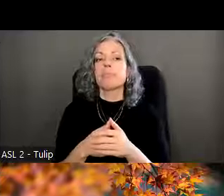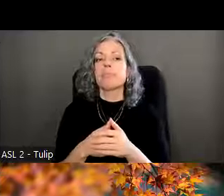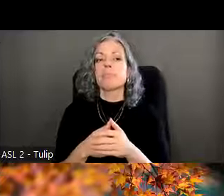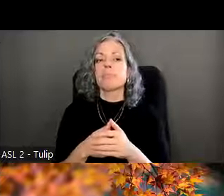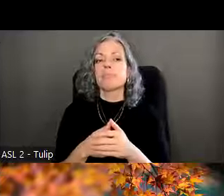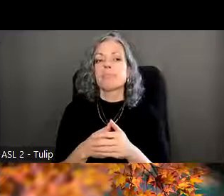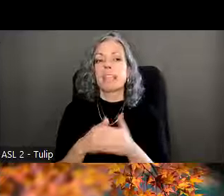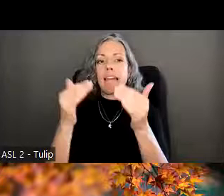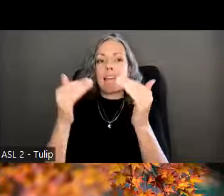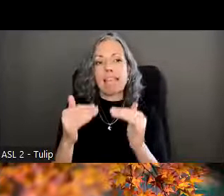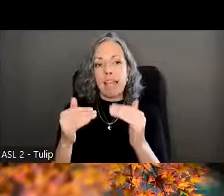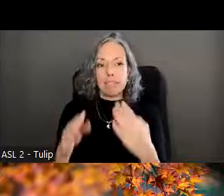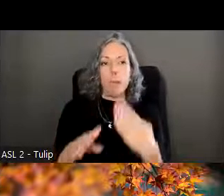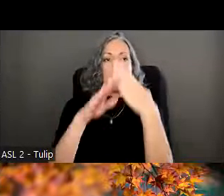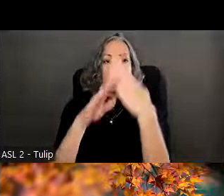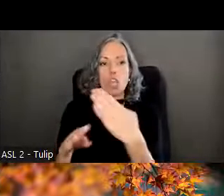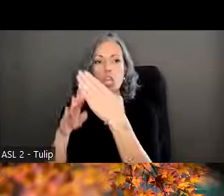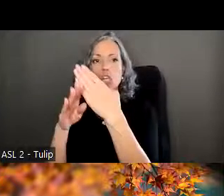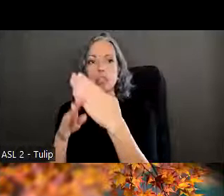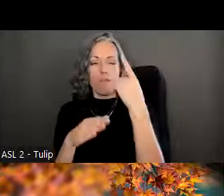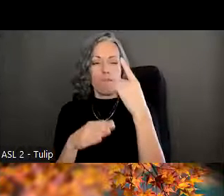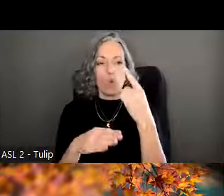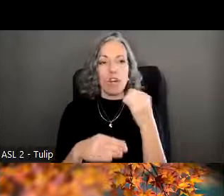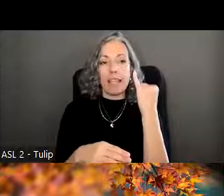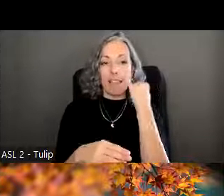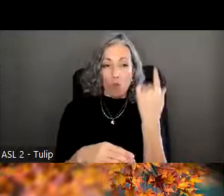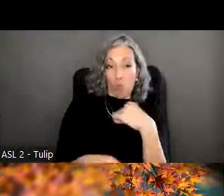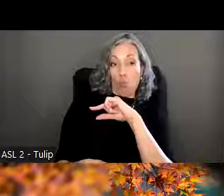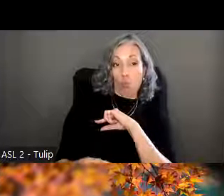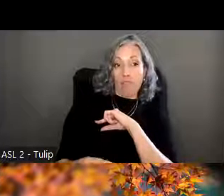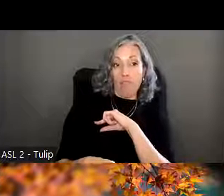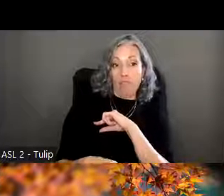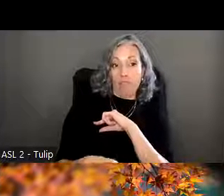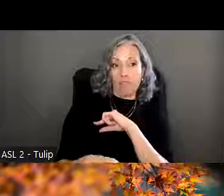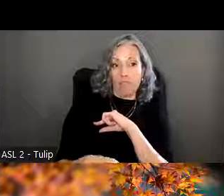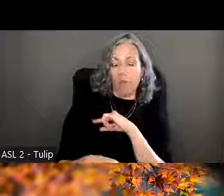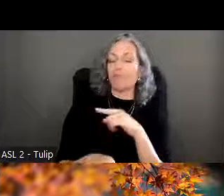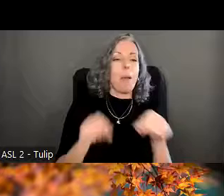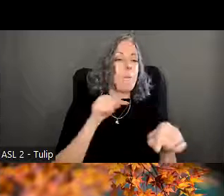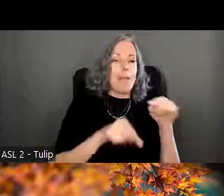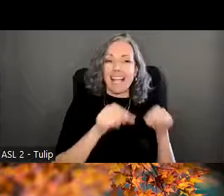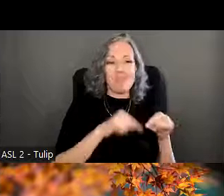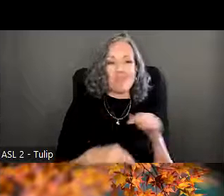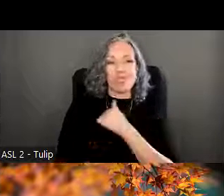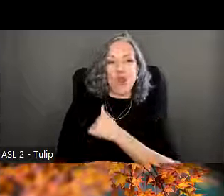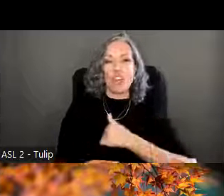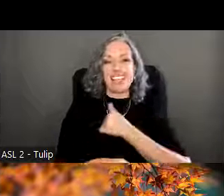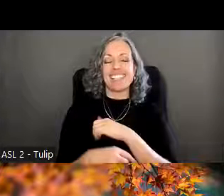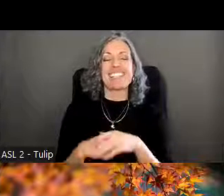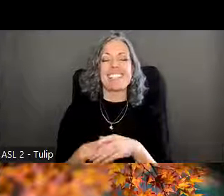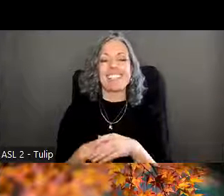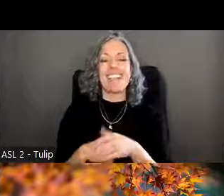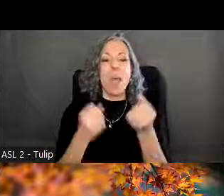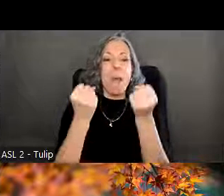Next, some barriers around eligibility criteria. Many of the programs, I'm sorry, previous slide, thank you. Many of